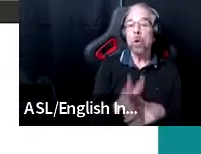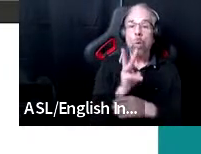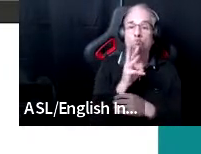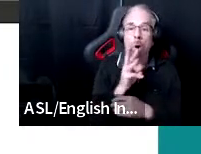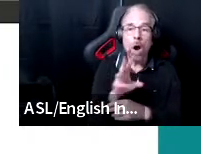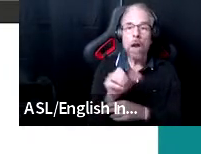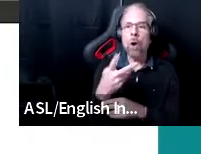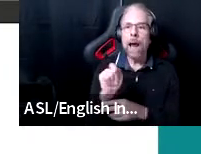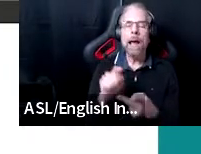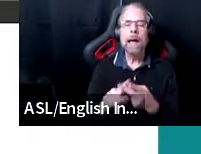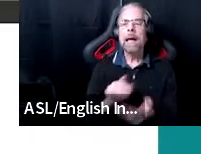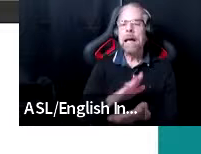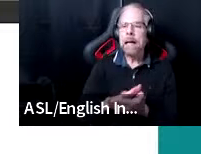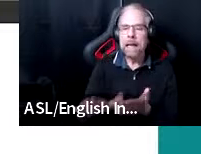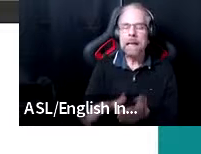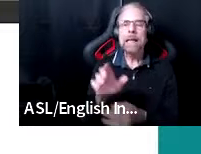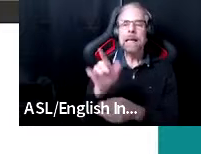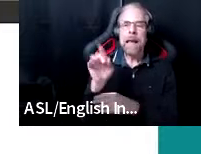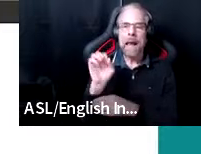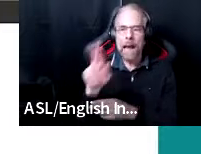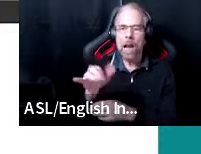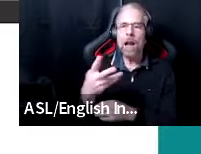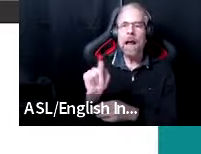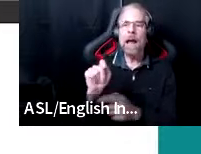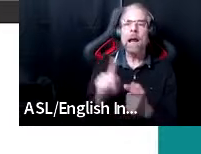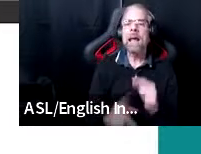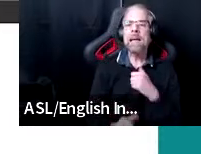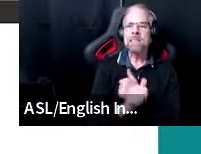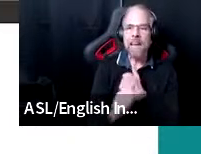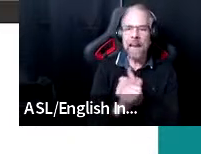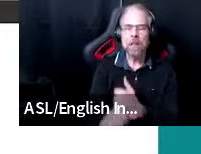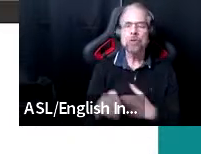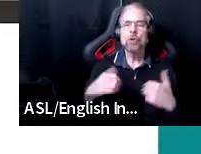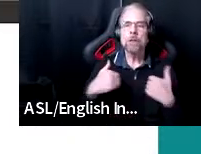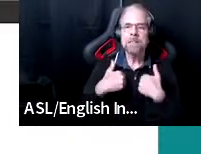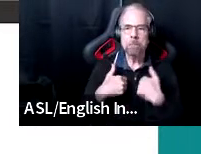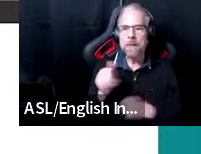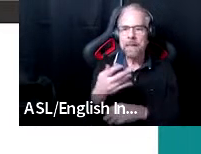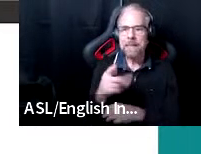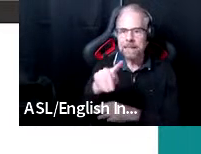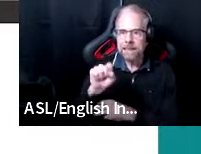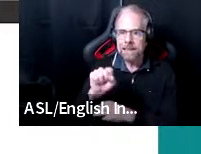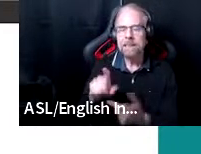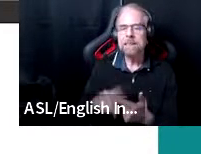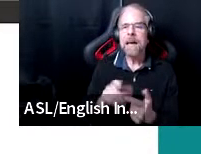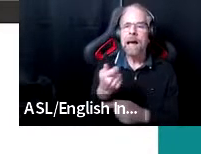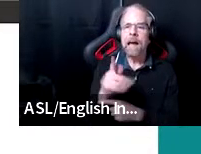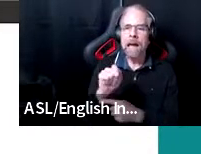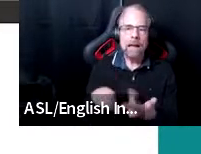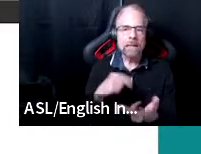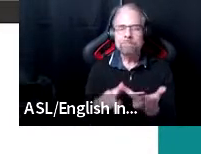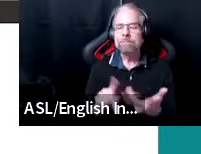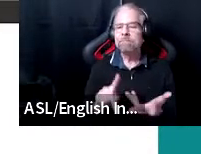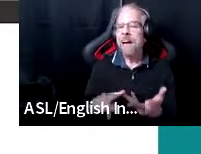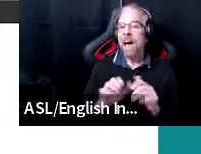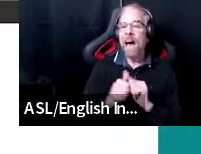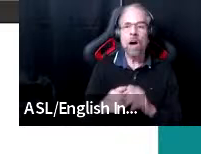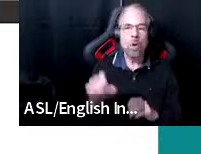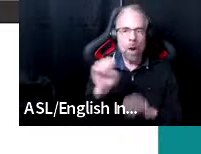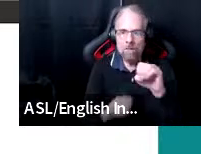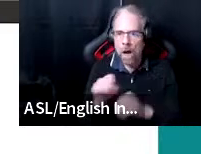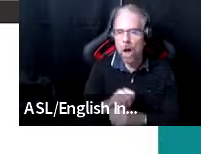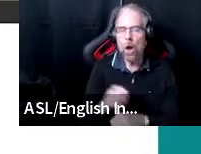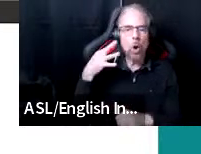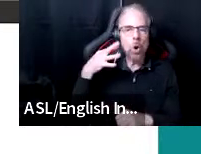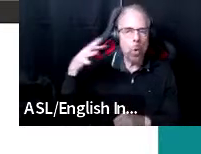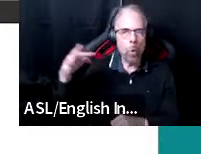Endangered Species Act, specific policies and standards on evaluating noise and vibration, incorporating